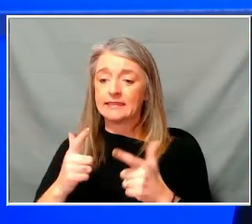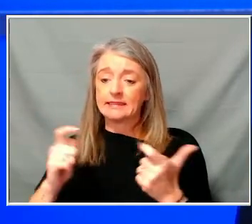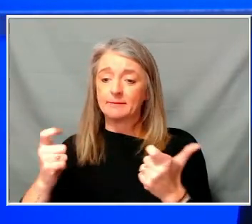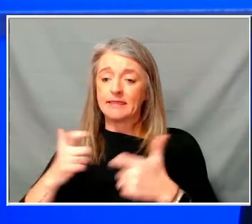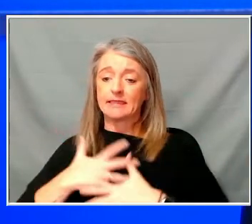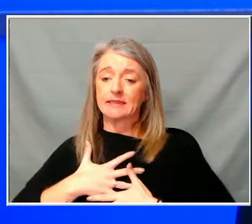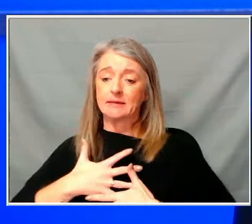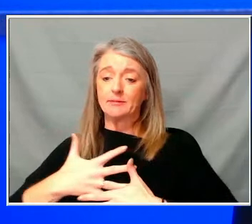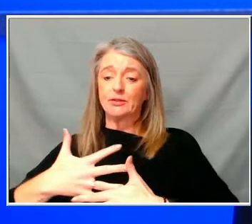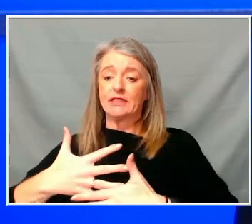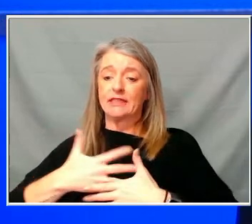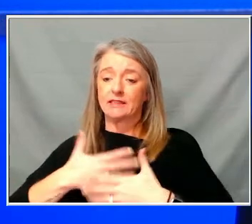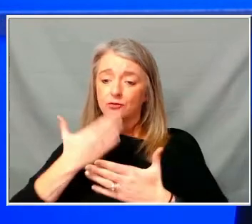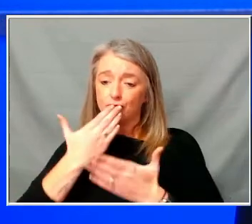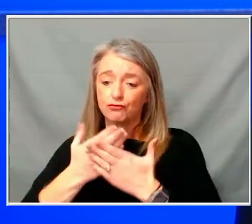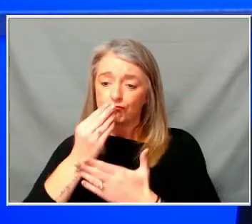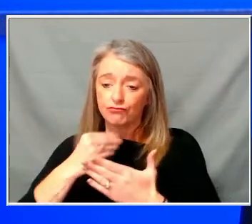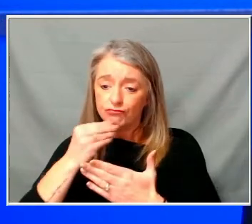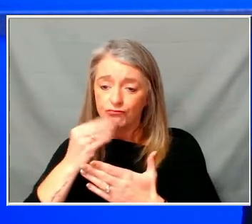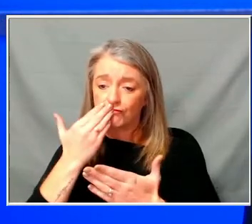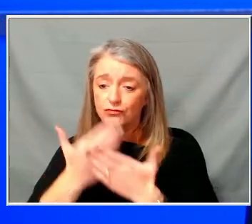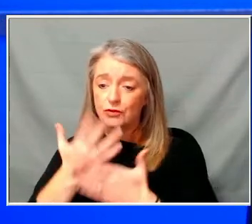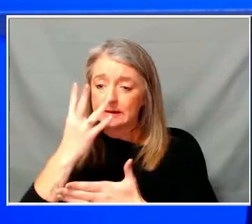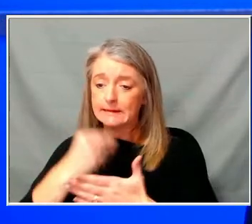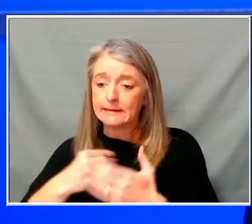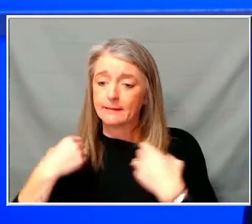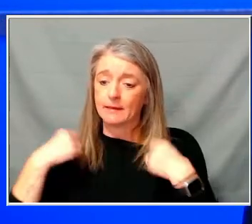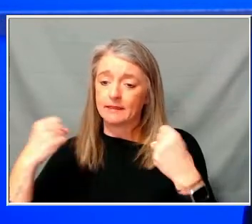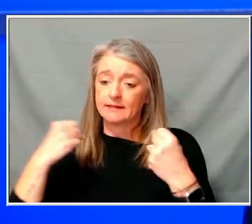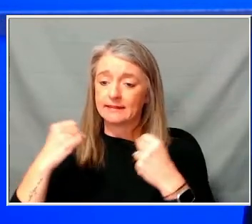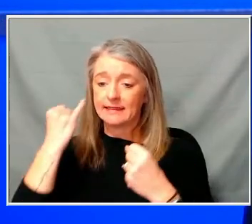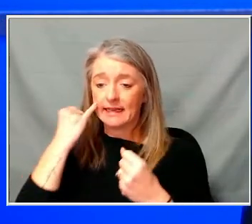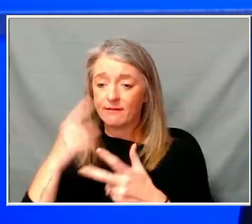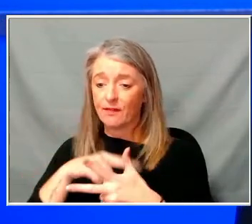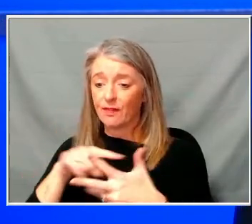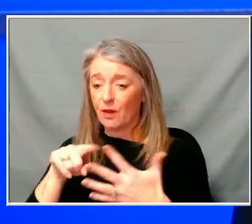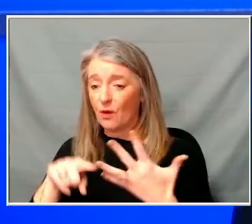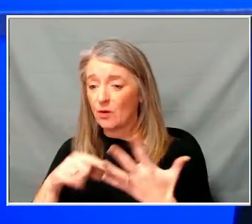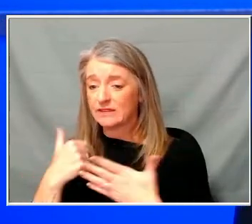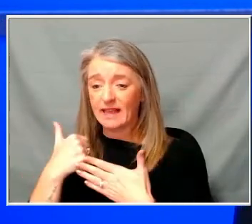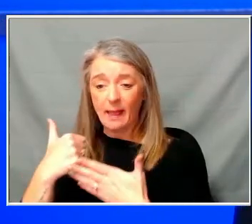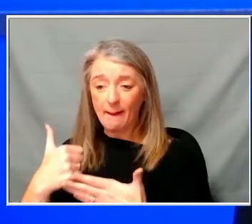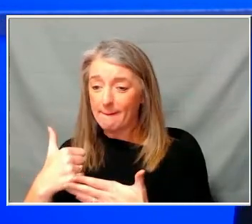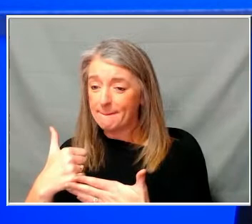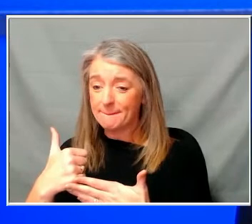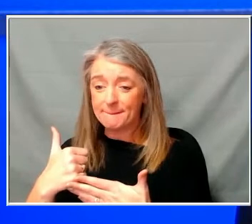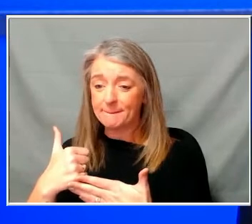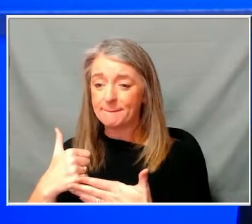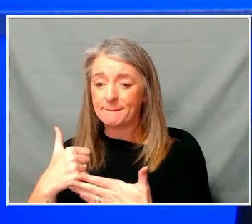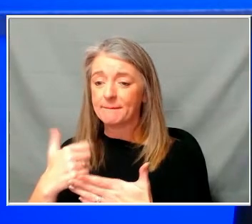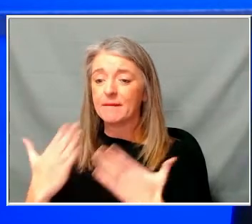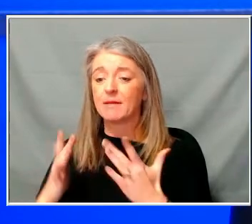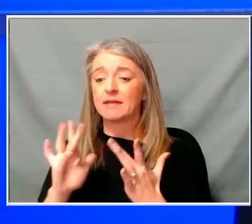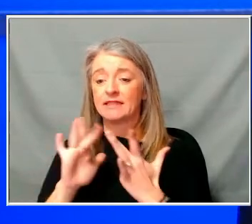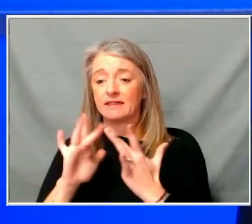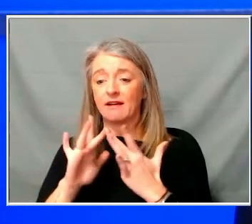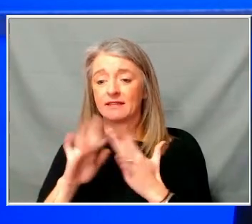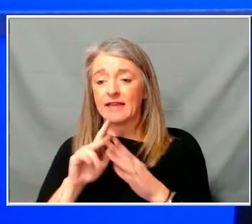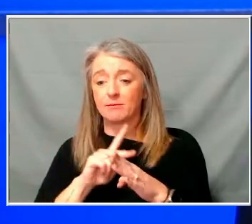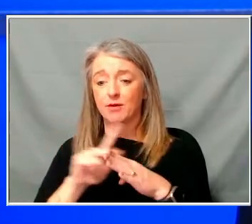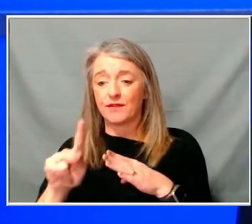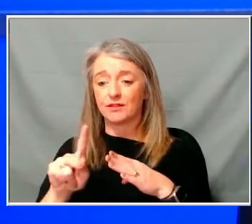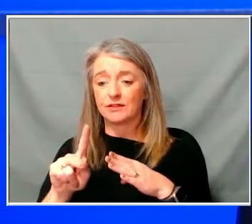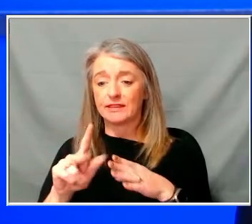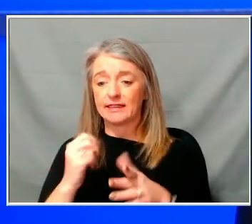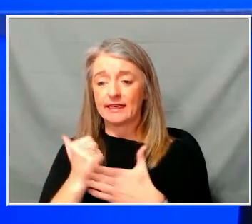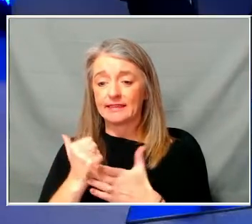good diet, restful sleep, exercise, if those things aren't all helping, you've tried them, maybe it's time to reach out to a professional and just get a little nudge through